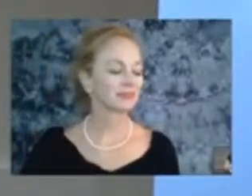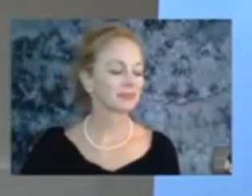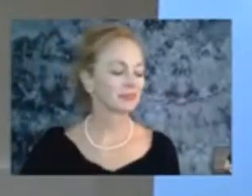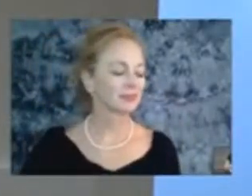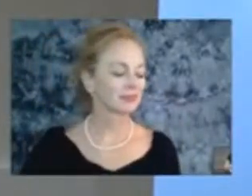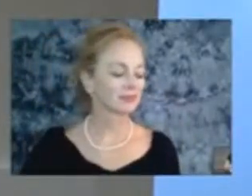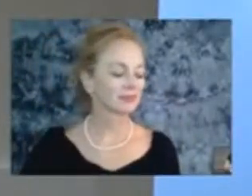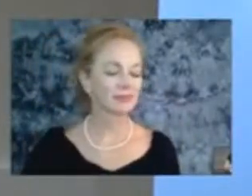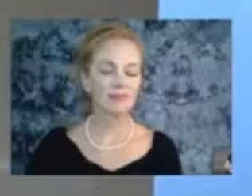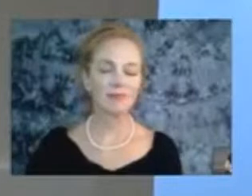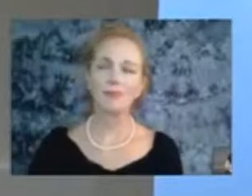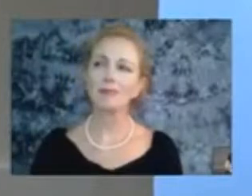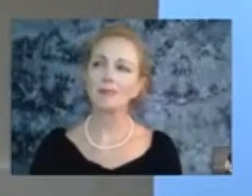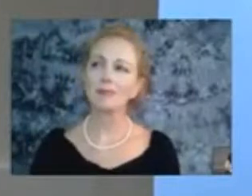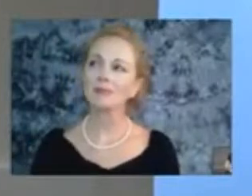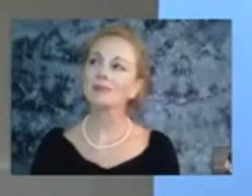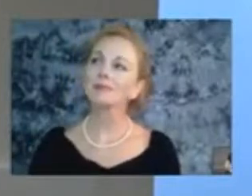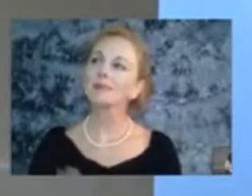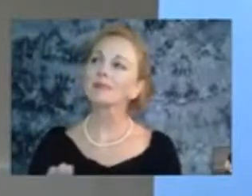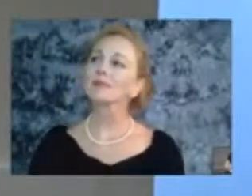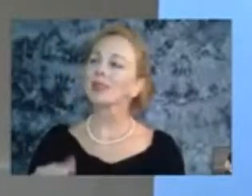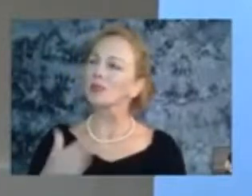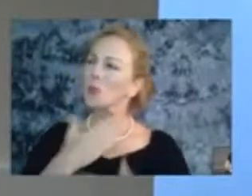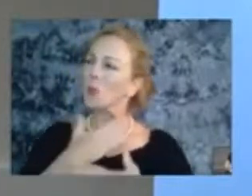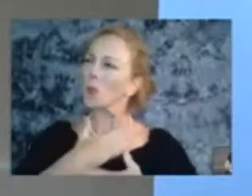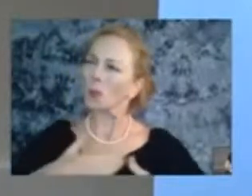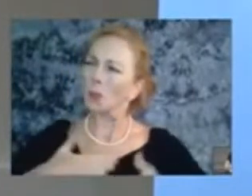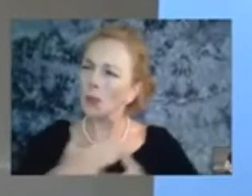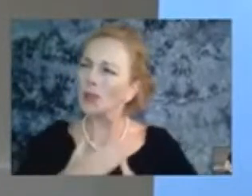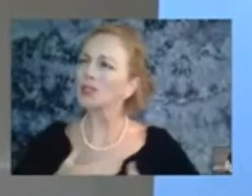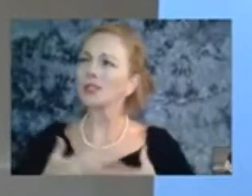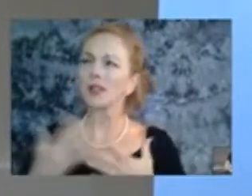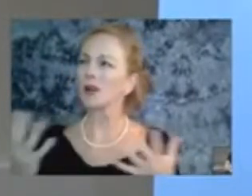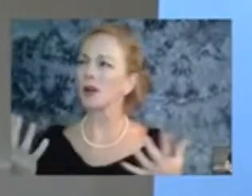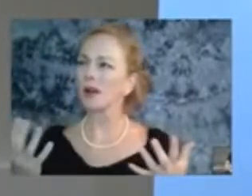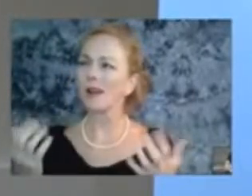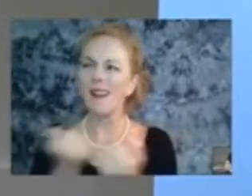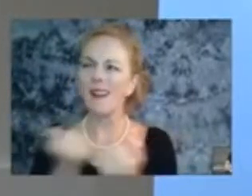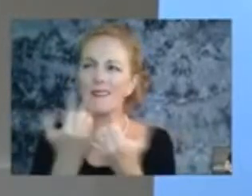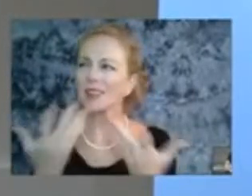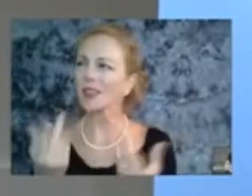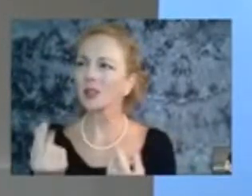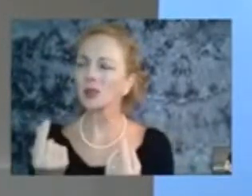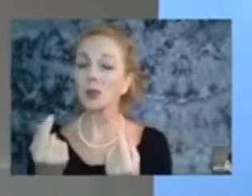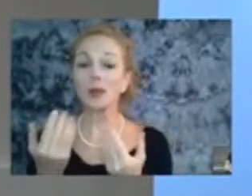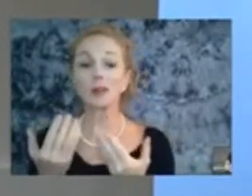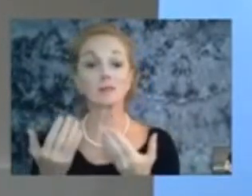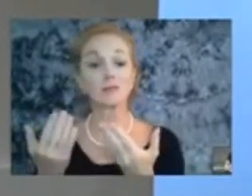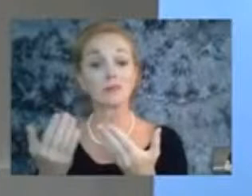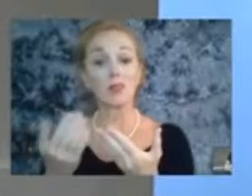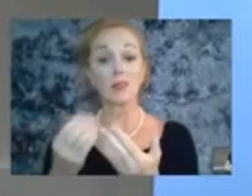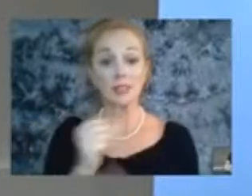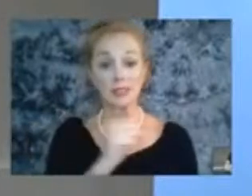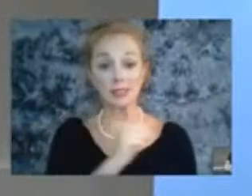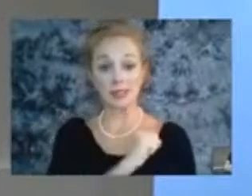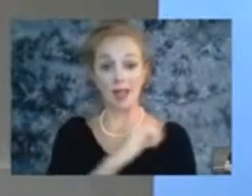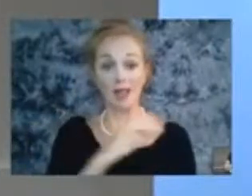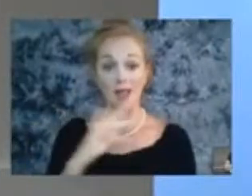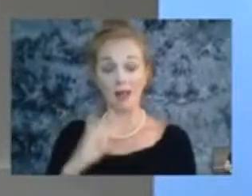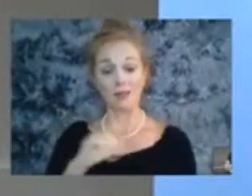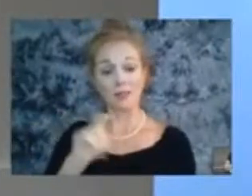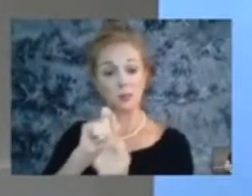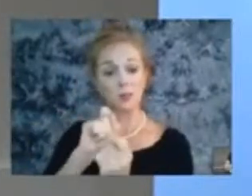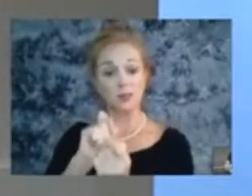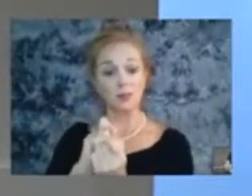really appreciative of what you're doing for the staff in this proposal, particularly the staff who are looking for